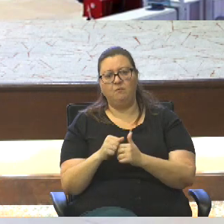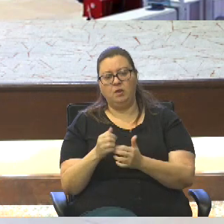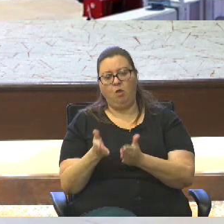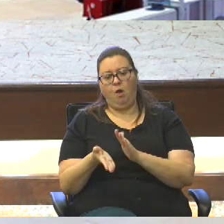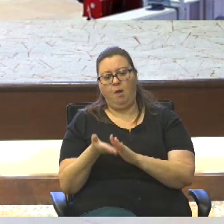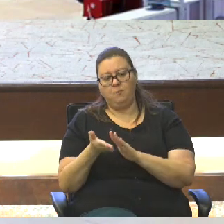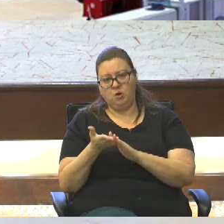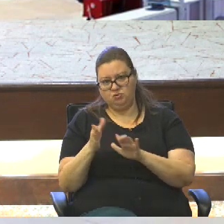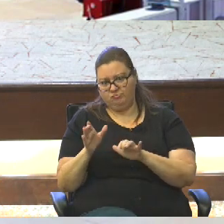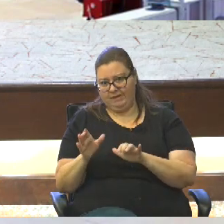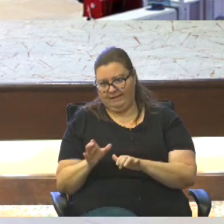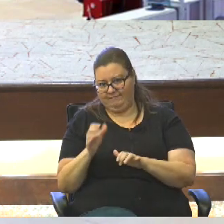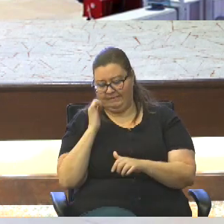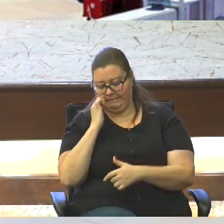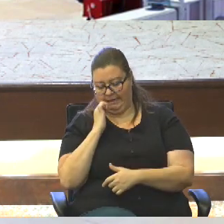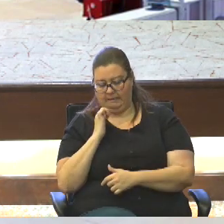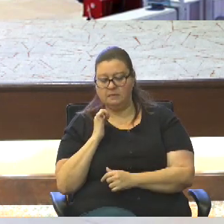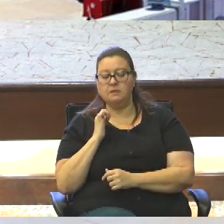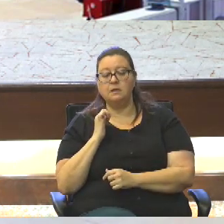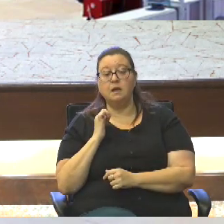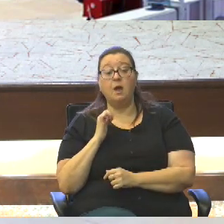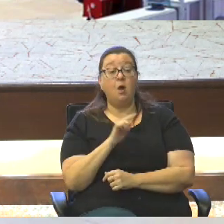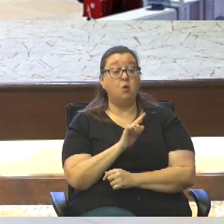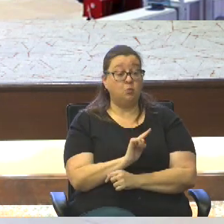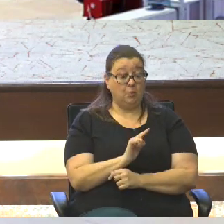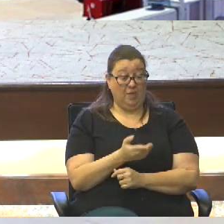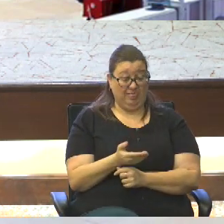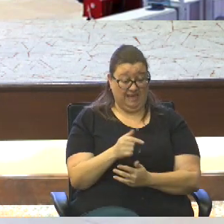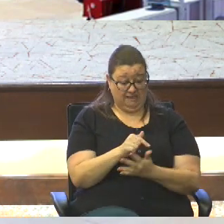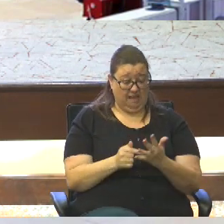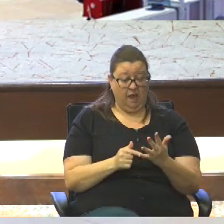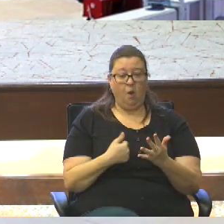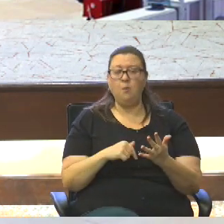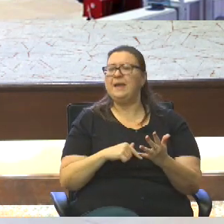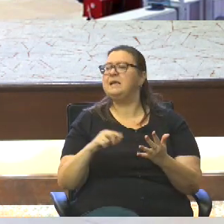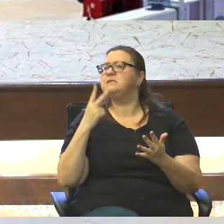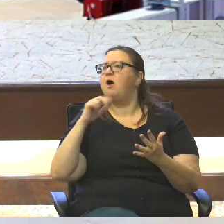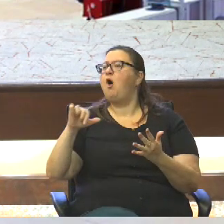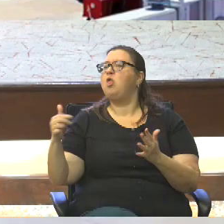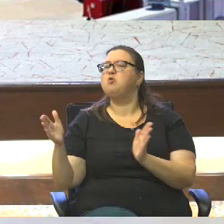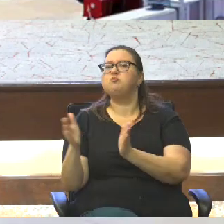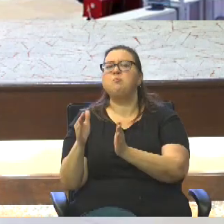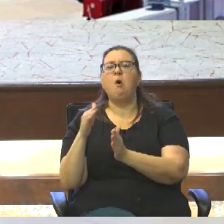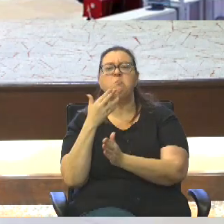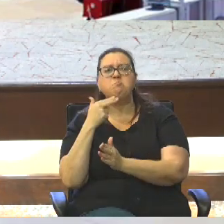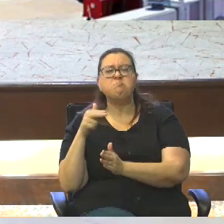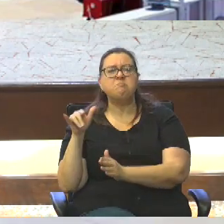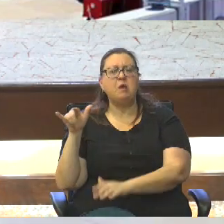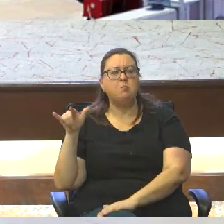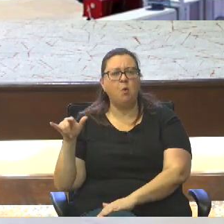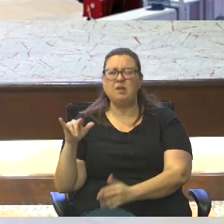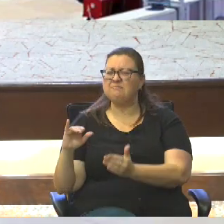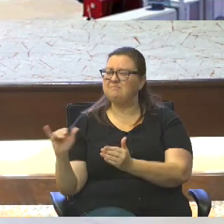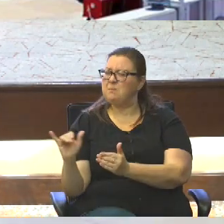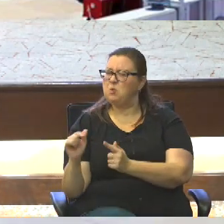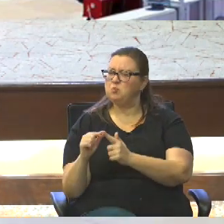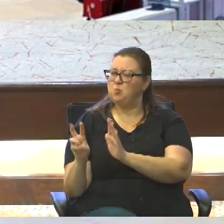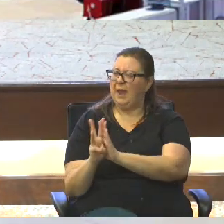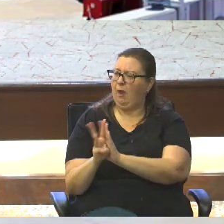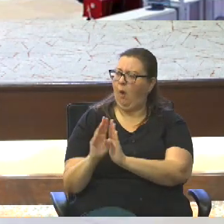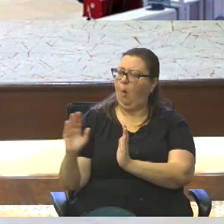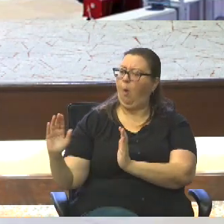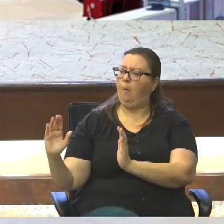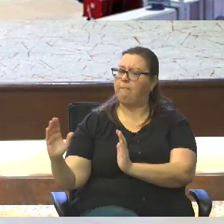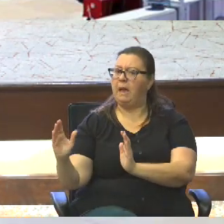overall activities. We compared those with other airports that were comparable to us as appropriate and or as requested by city